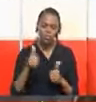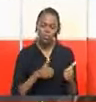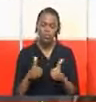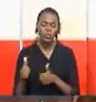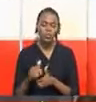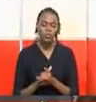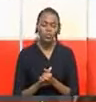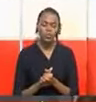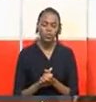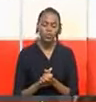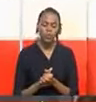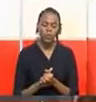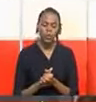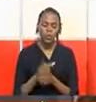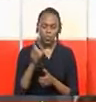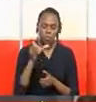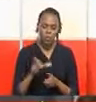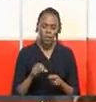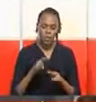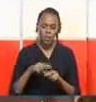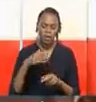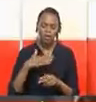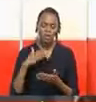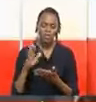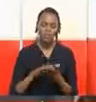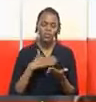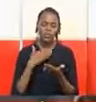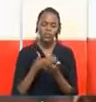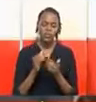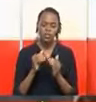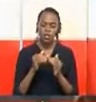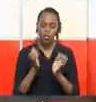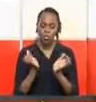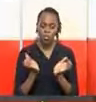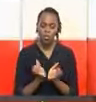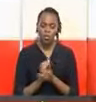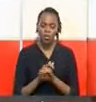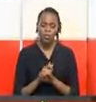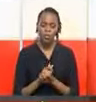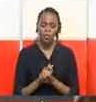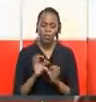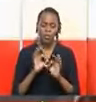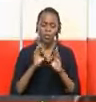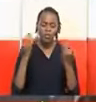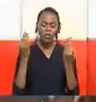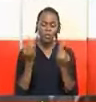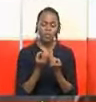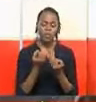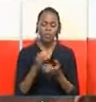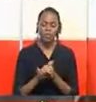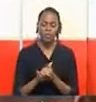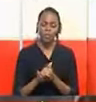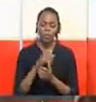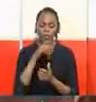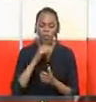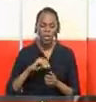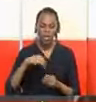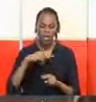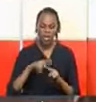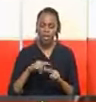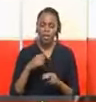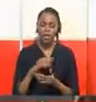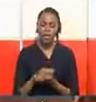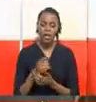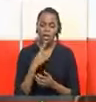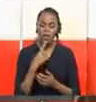The person I am today is because of the team that my parents were. They taught me to have